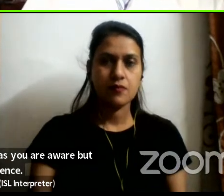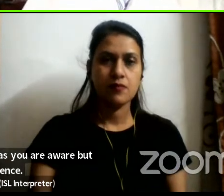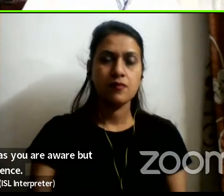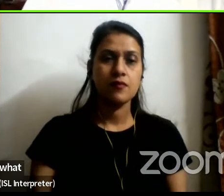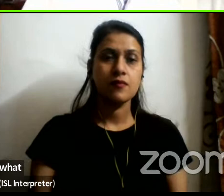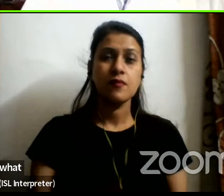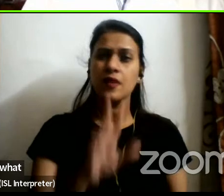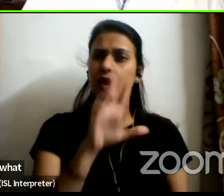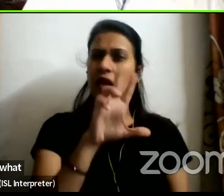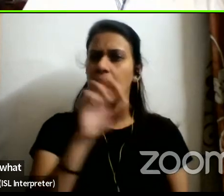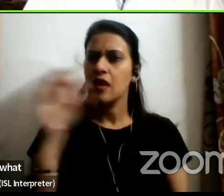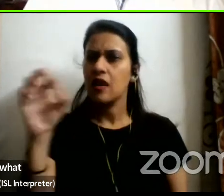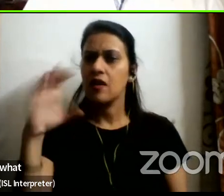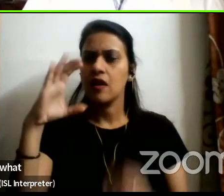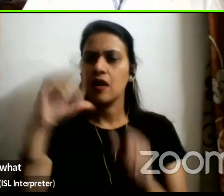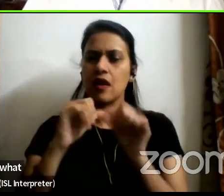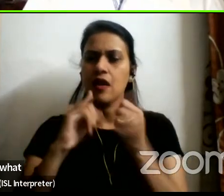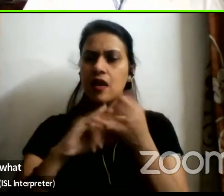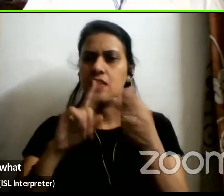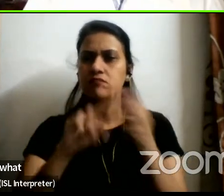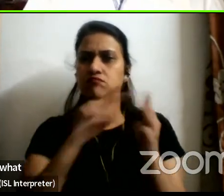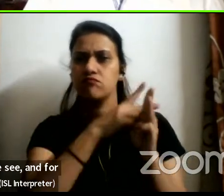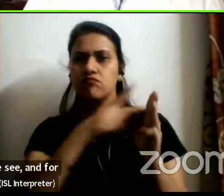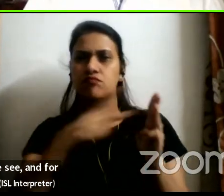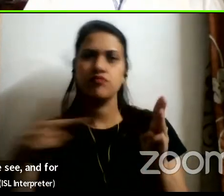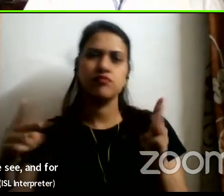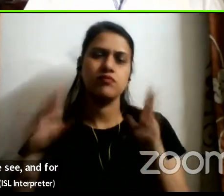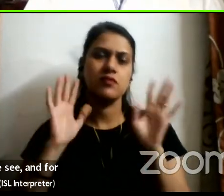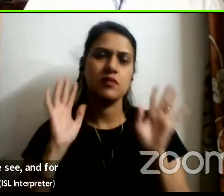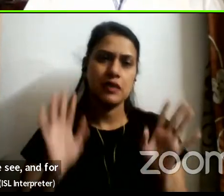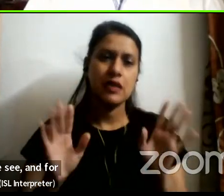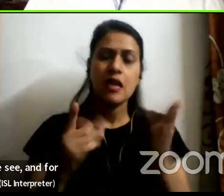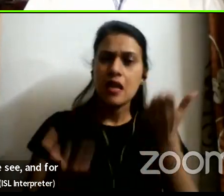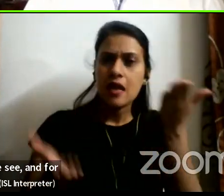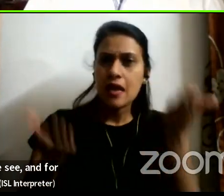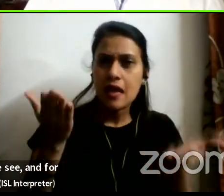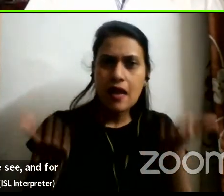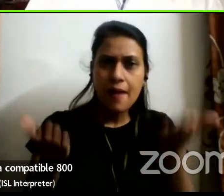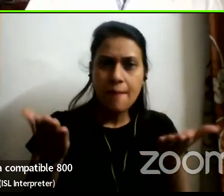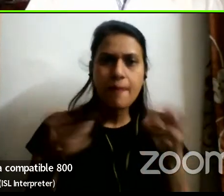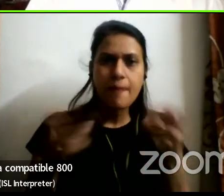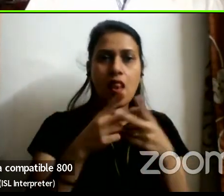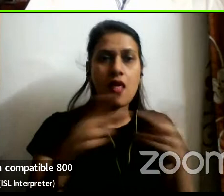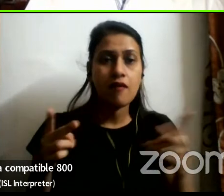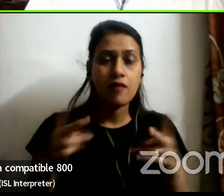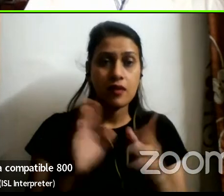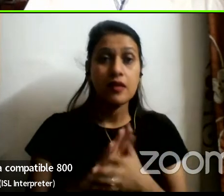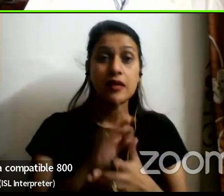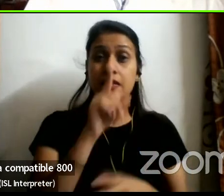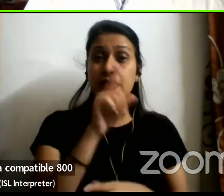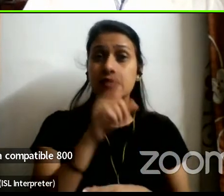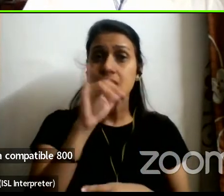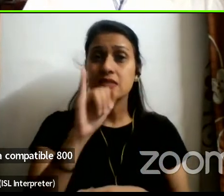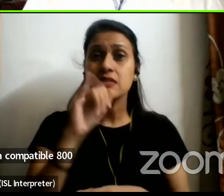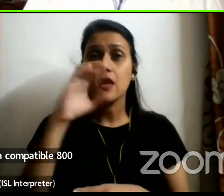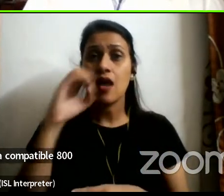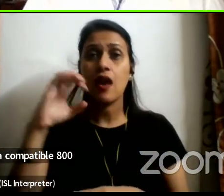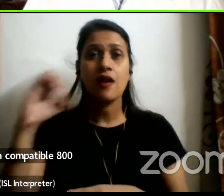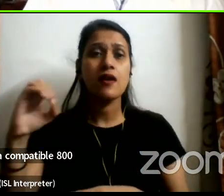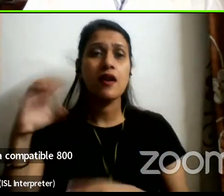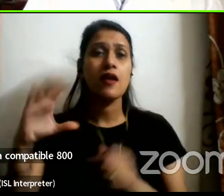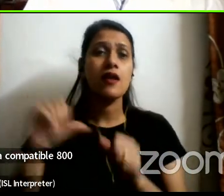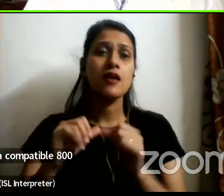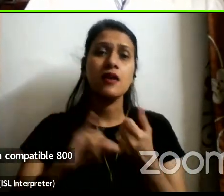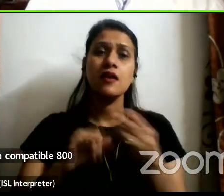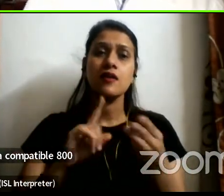they say. And for similarly merger control, you have a comparable 800 number. That's 1,600 cases in